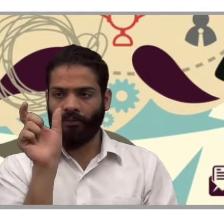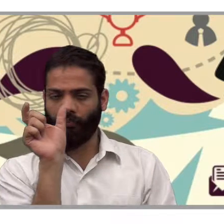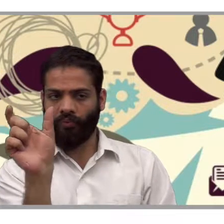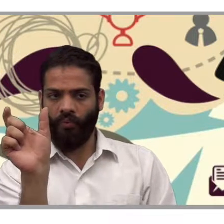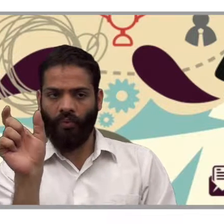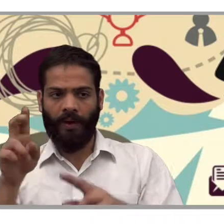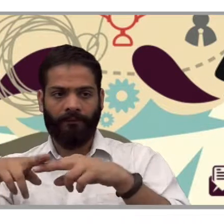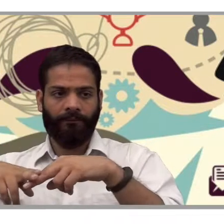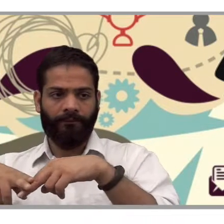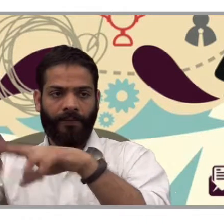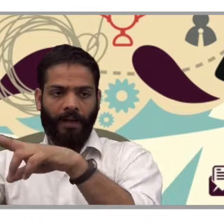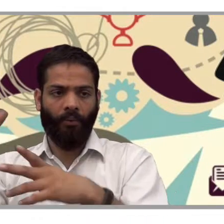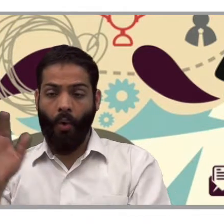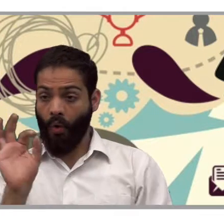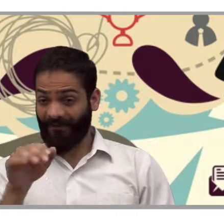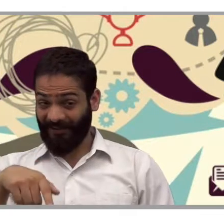Uday office go.